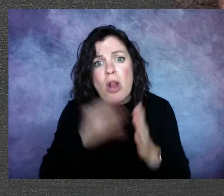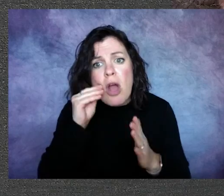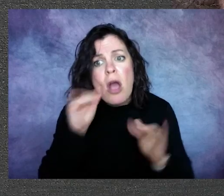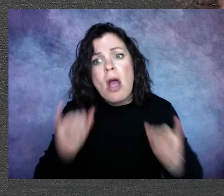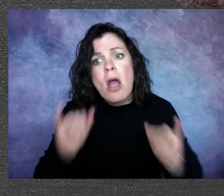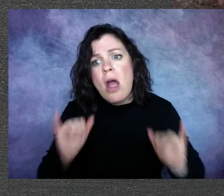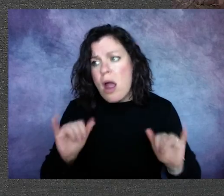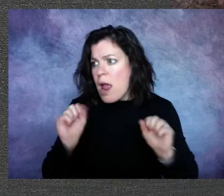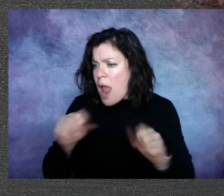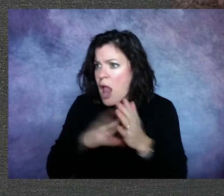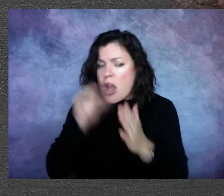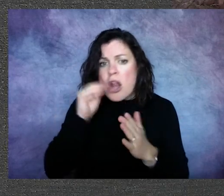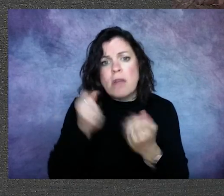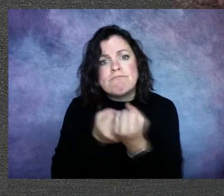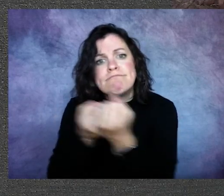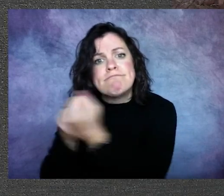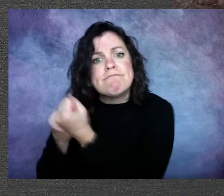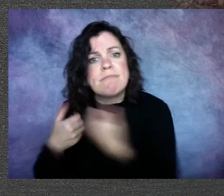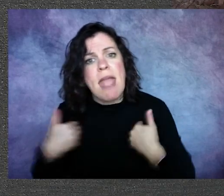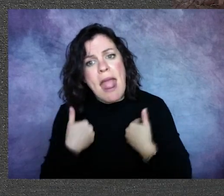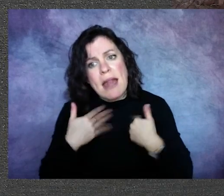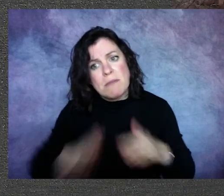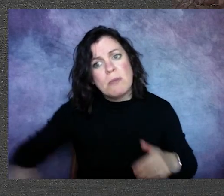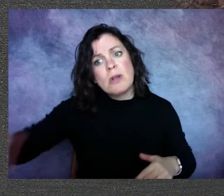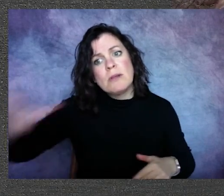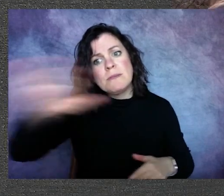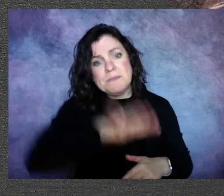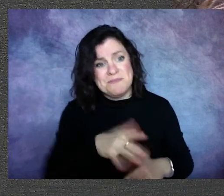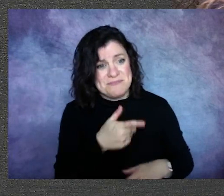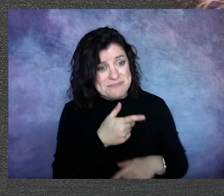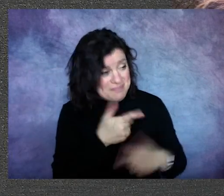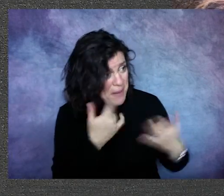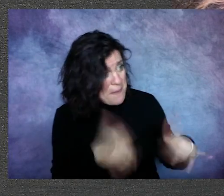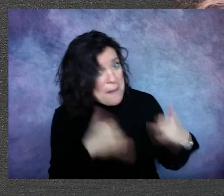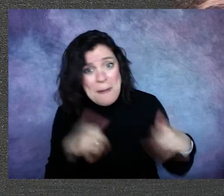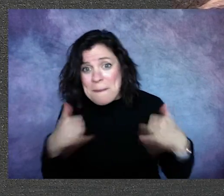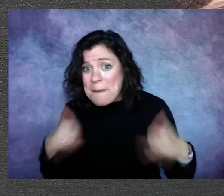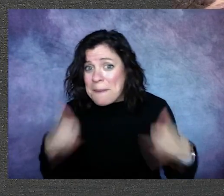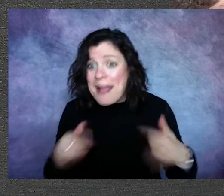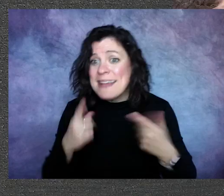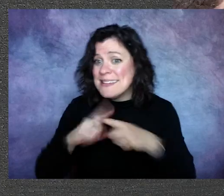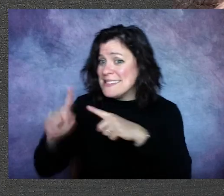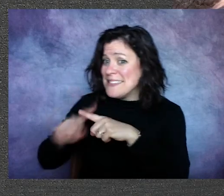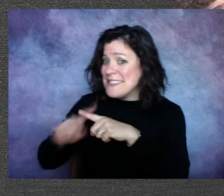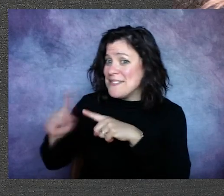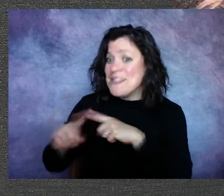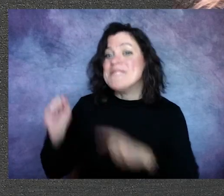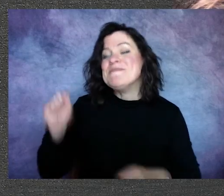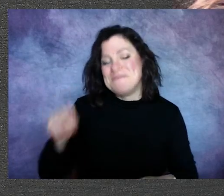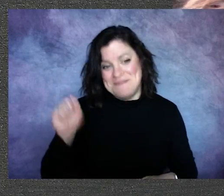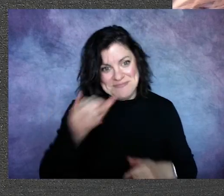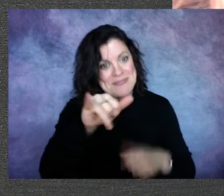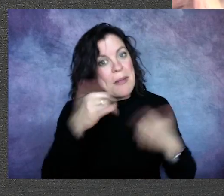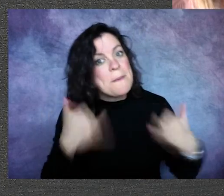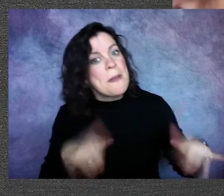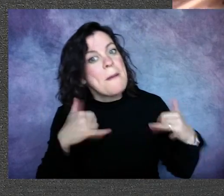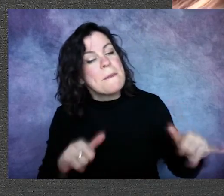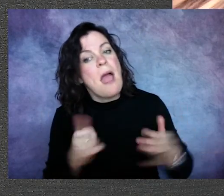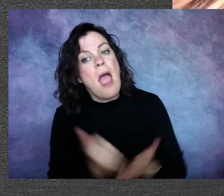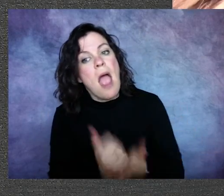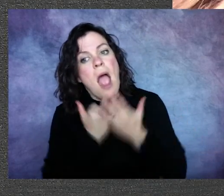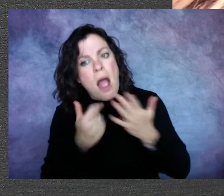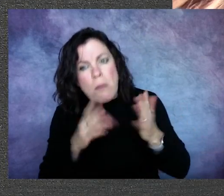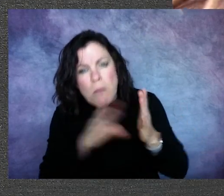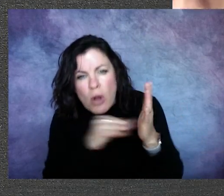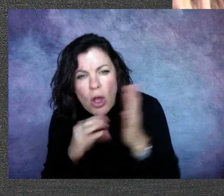just having a ball, playing with toys, just like you do at home, right? Mm-hmm. We have, it's called enrichment, and so it's giving them stuff to interact